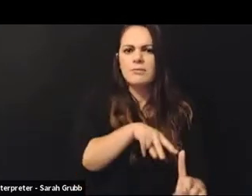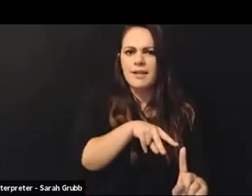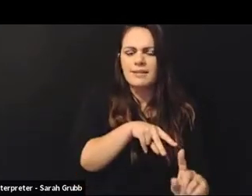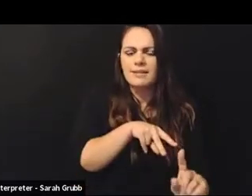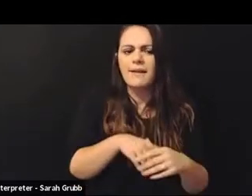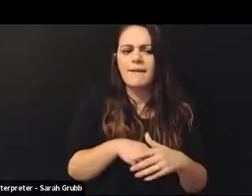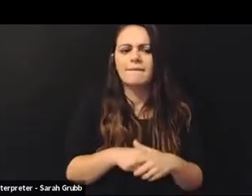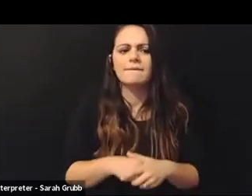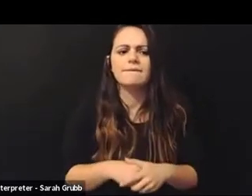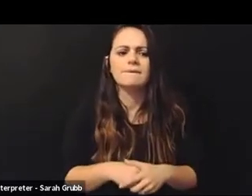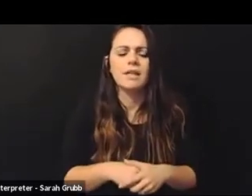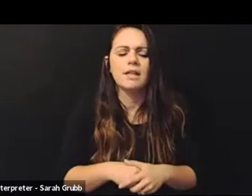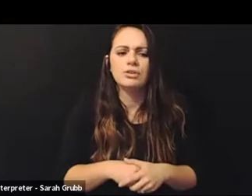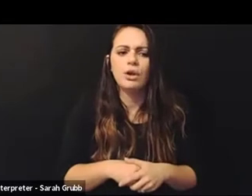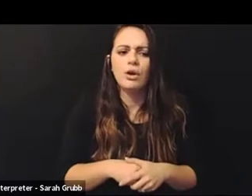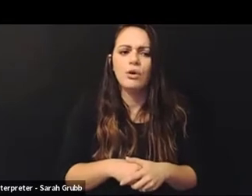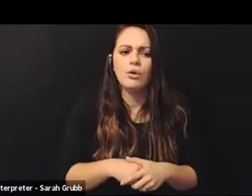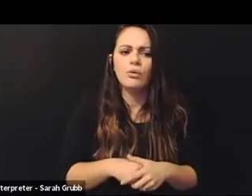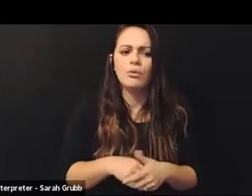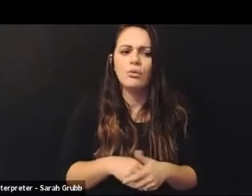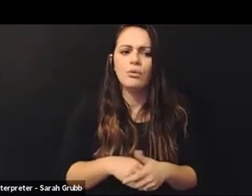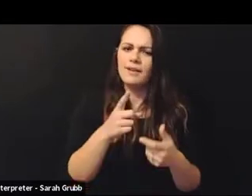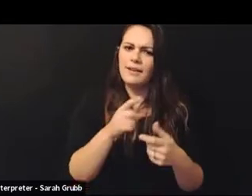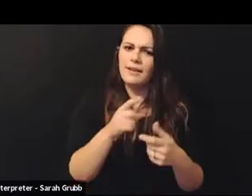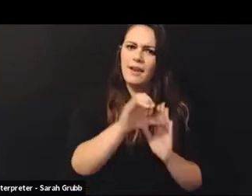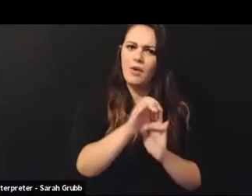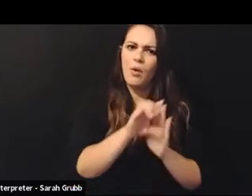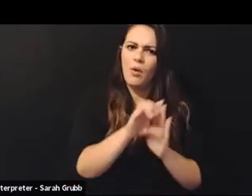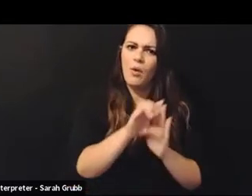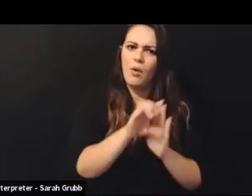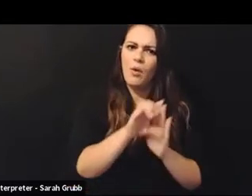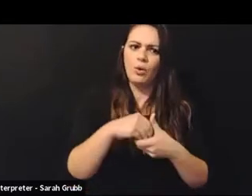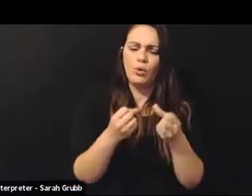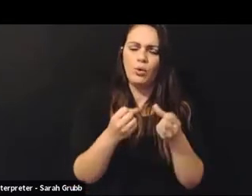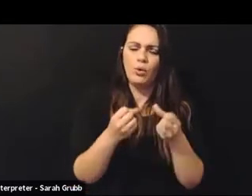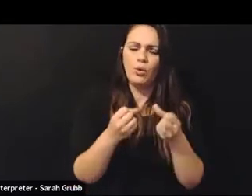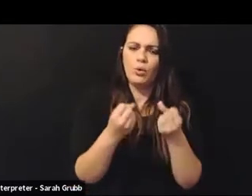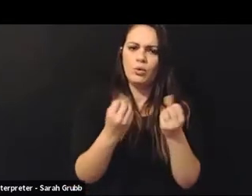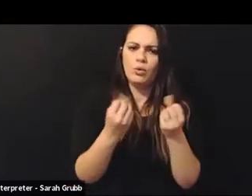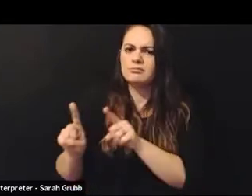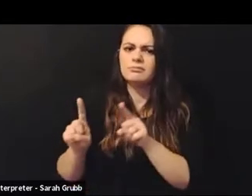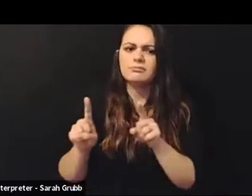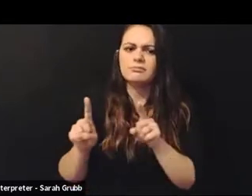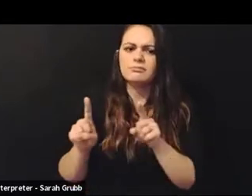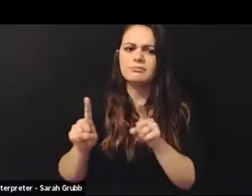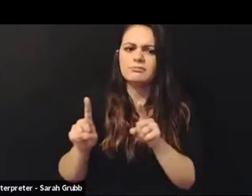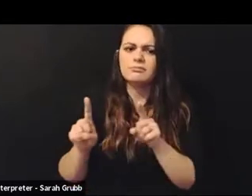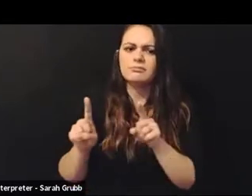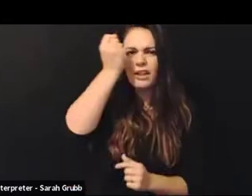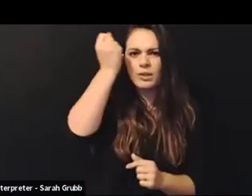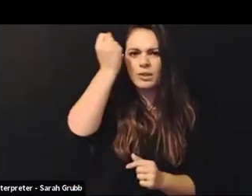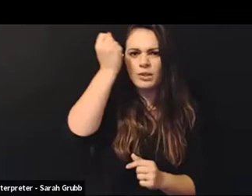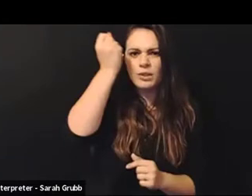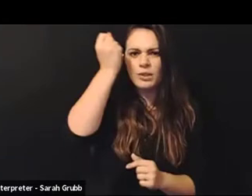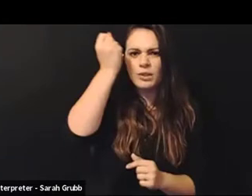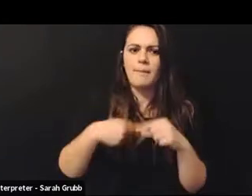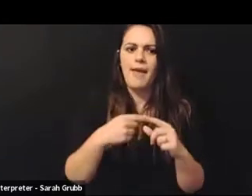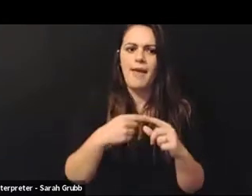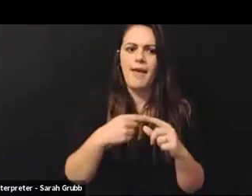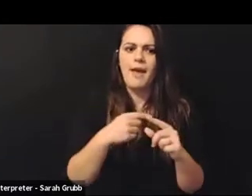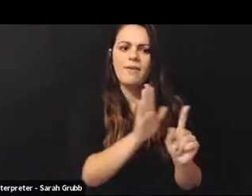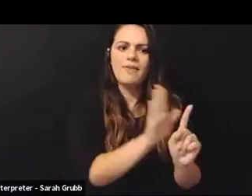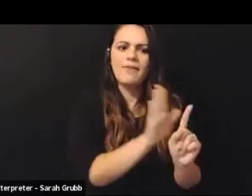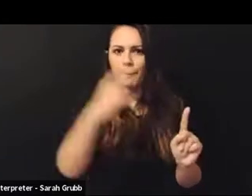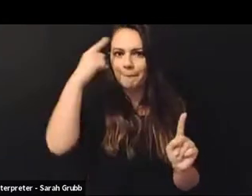thoughts or theories about how a person with autism, how their mind works differently. So it was not a class